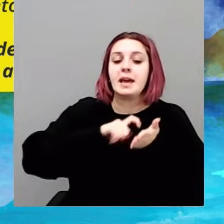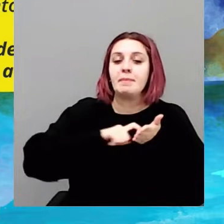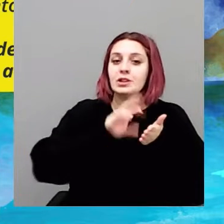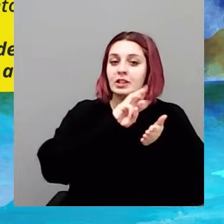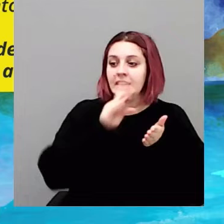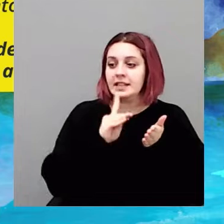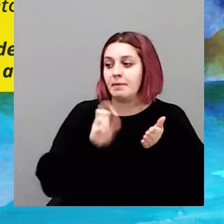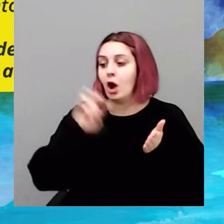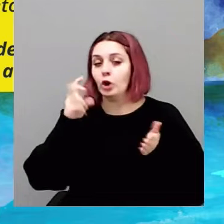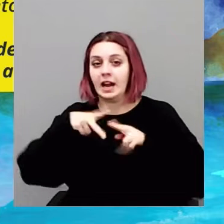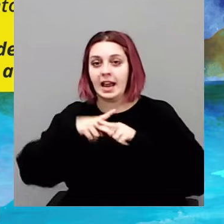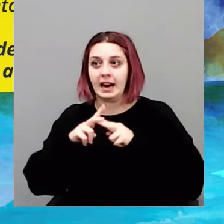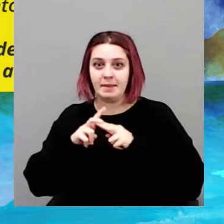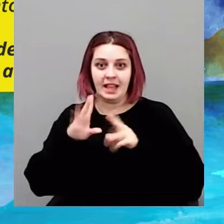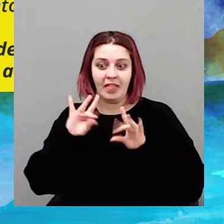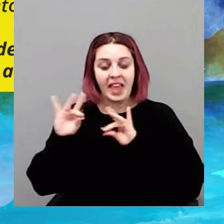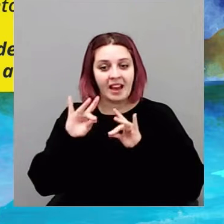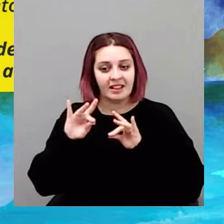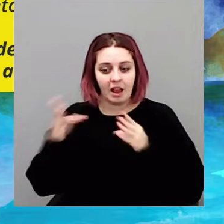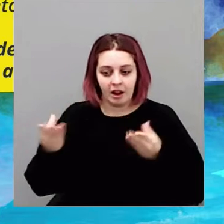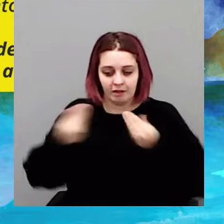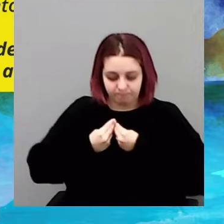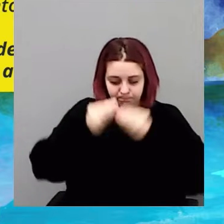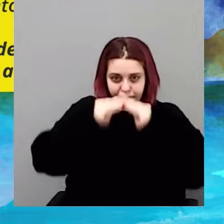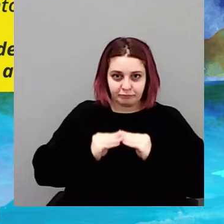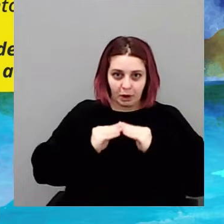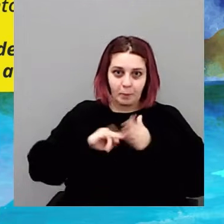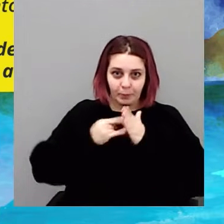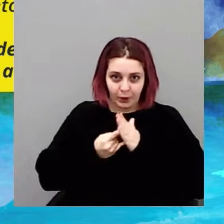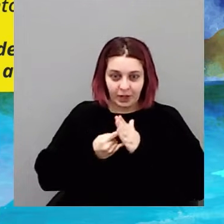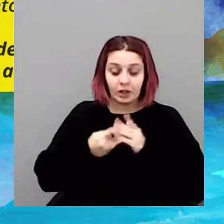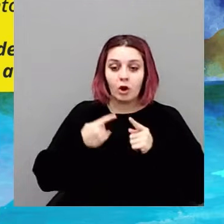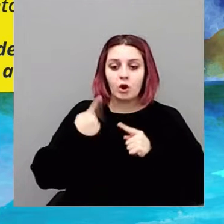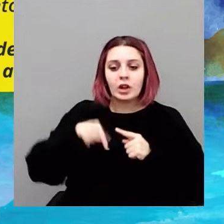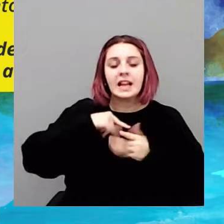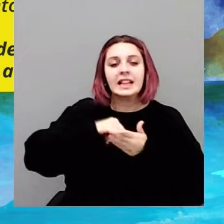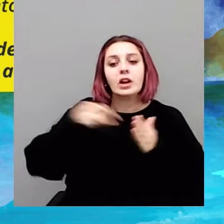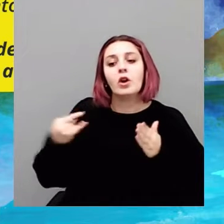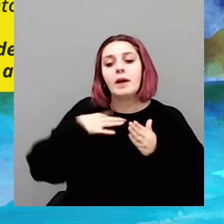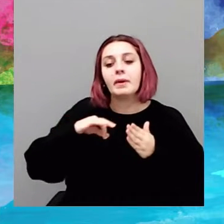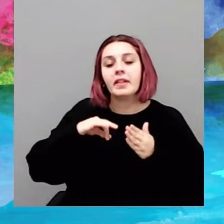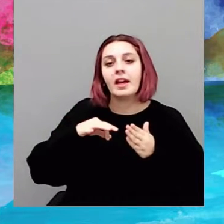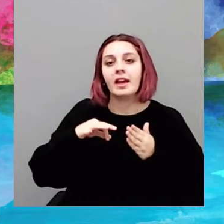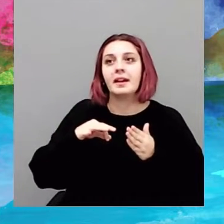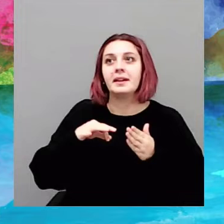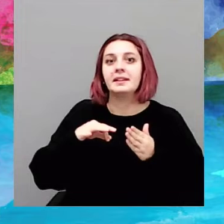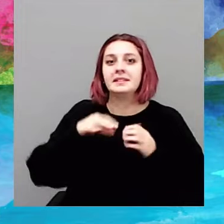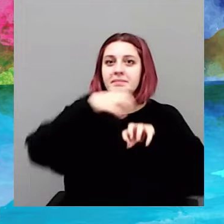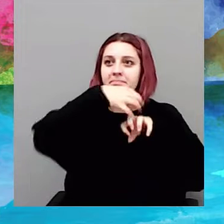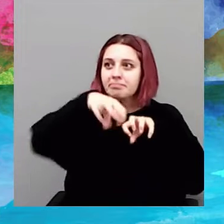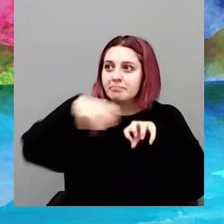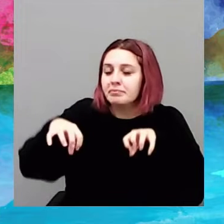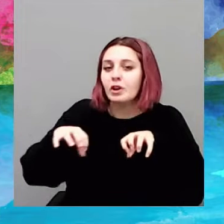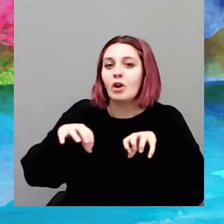tools through 3D printing and other types of manufacturing, but especially this technology that has been, or